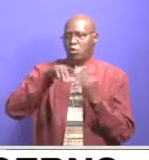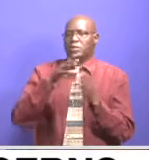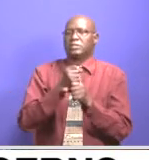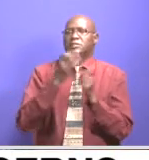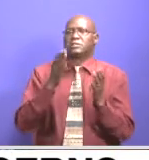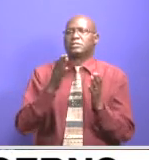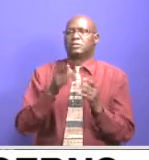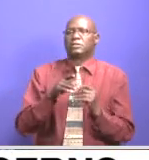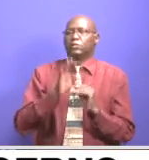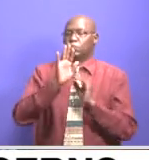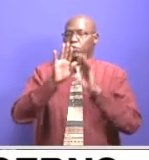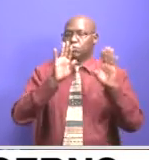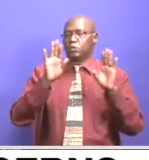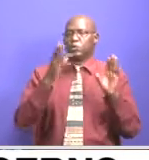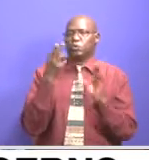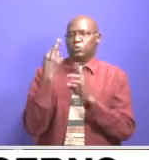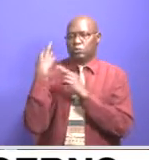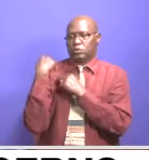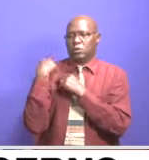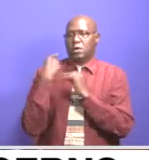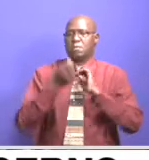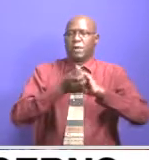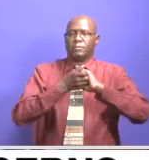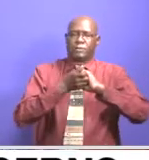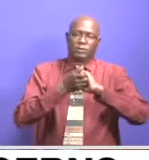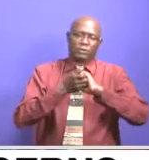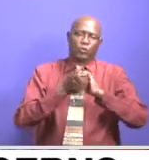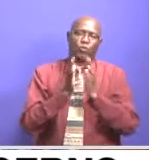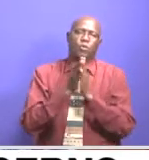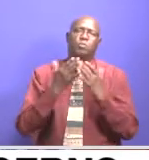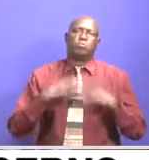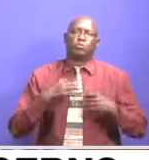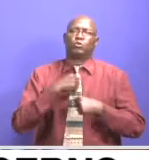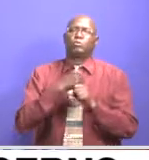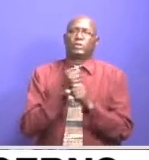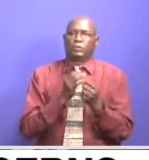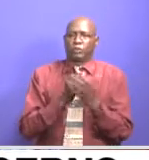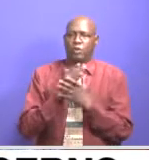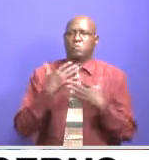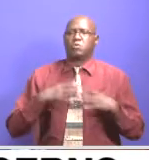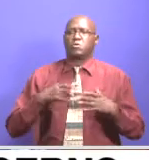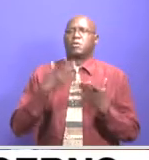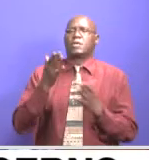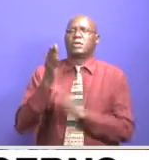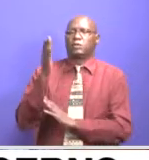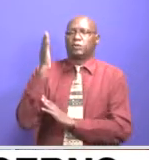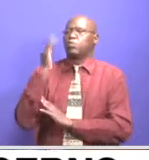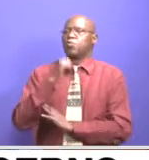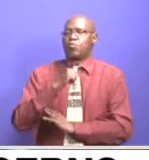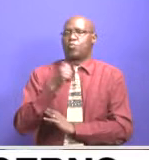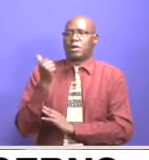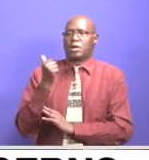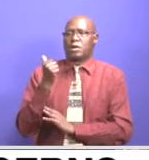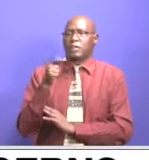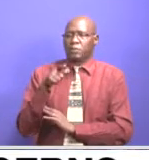your duty in partnership with the people to ensure that people are secure, both themselves and